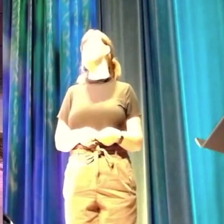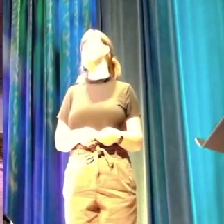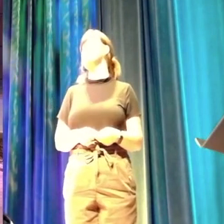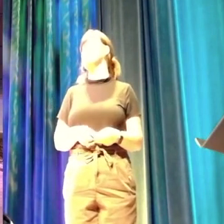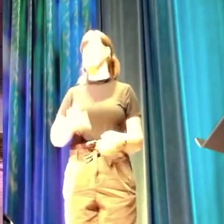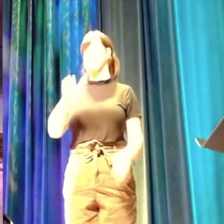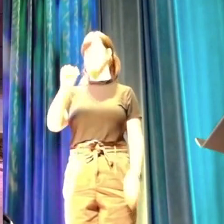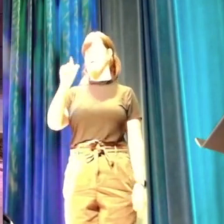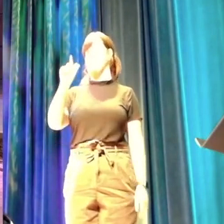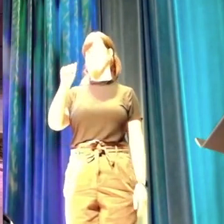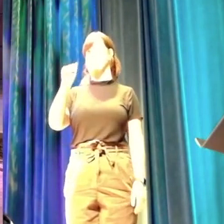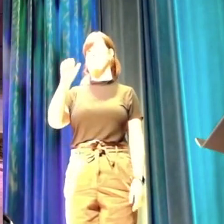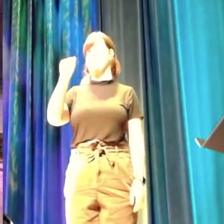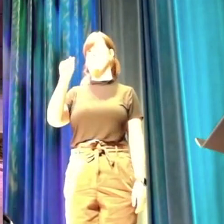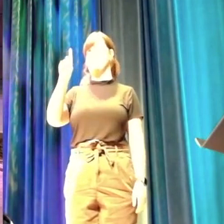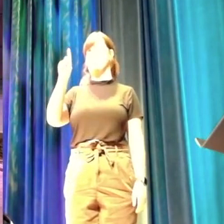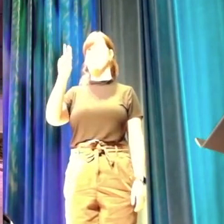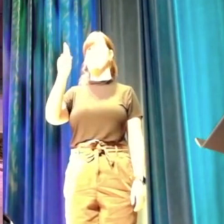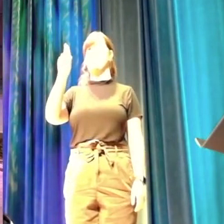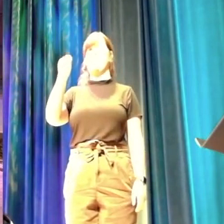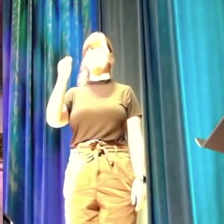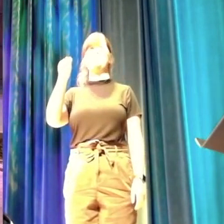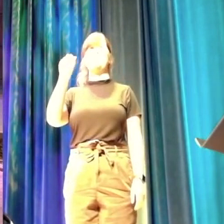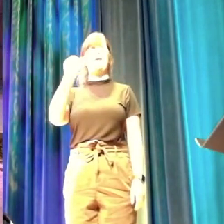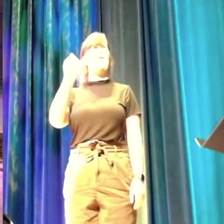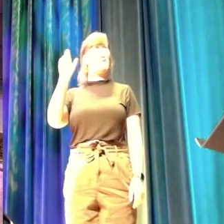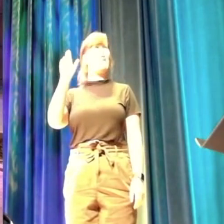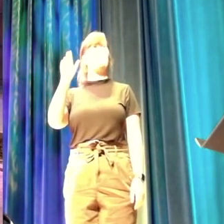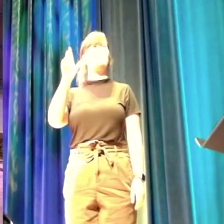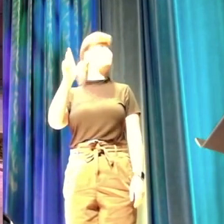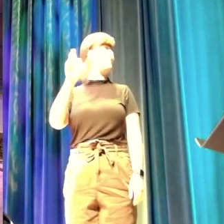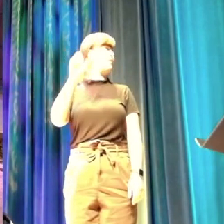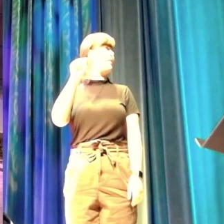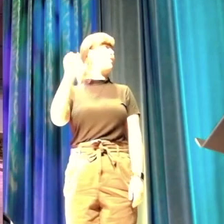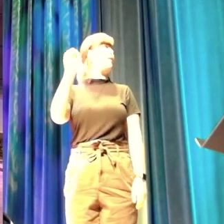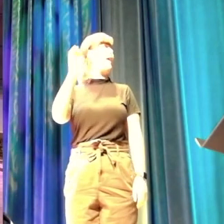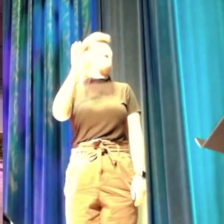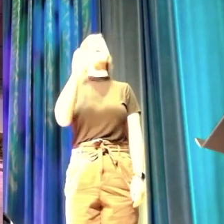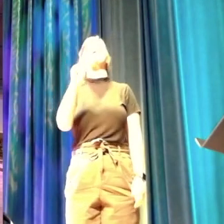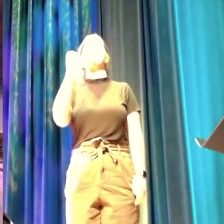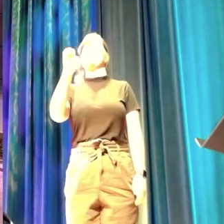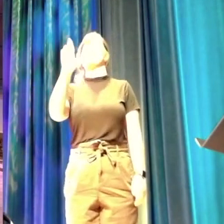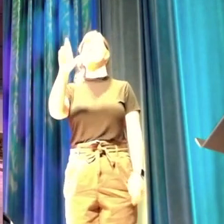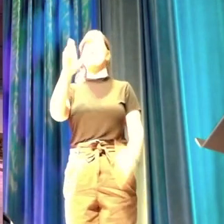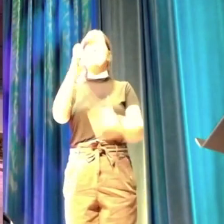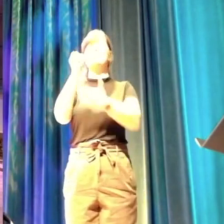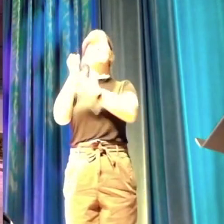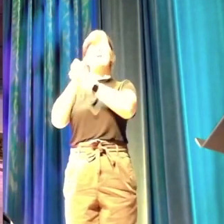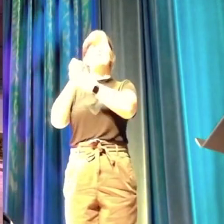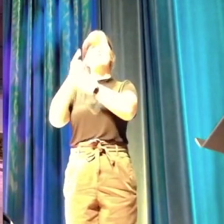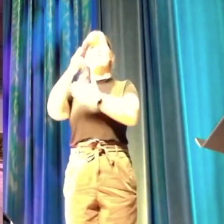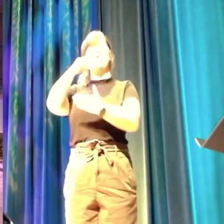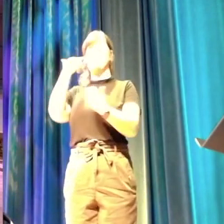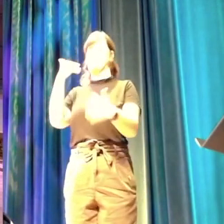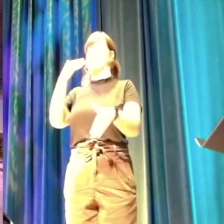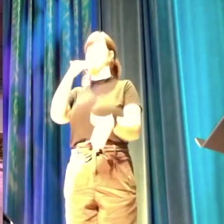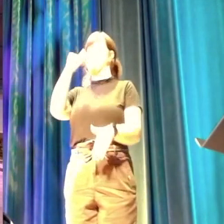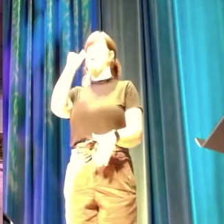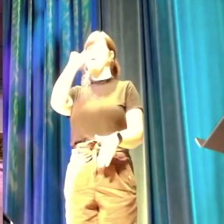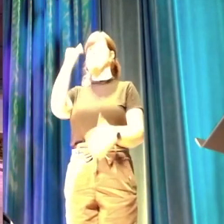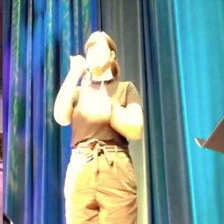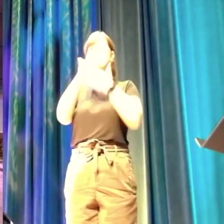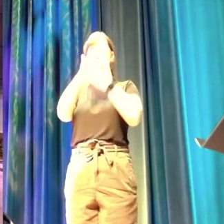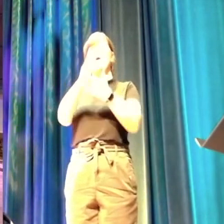The Alabama AR Scholarship, there was a group of us back years ago that thought this would be a good idea to help those that